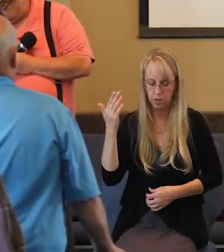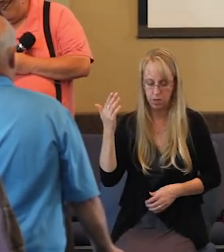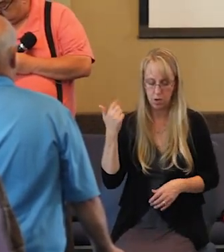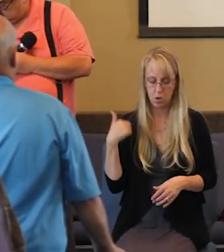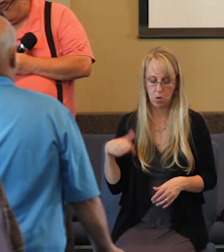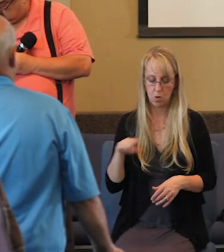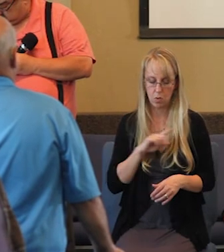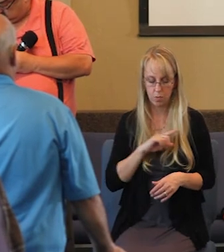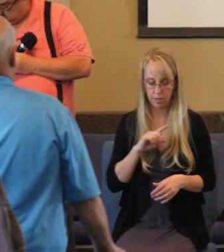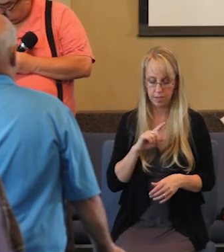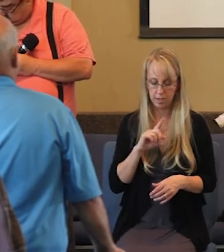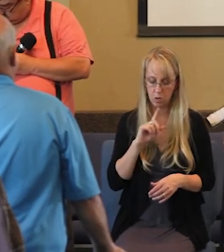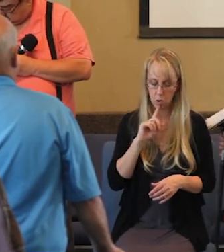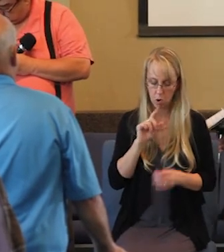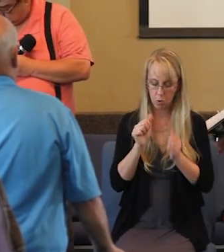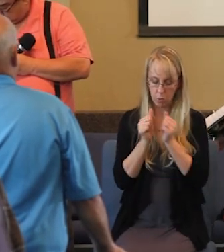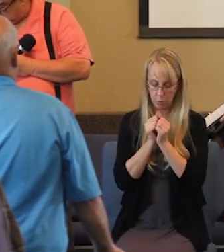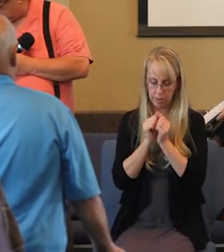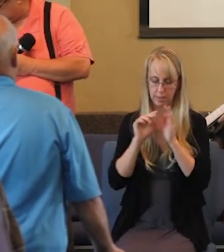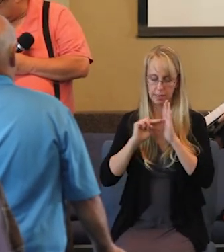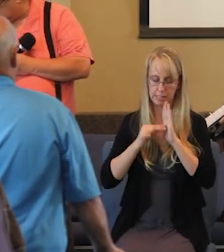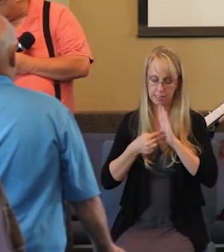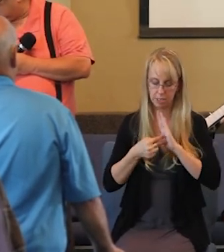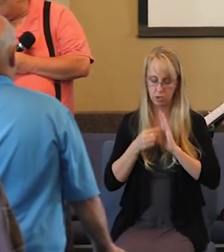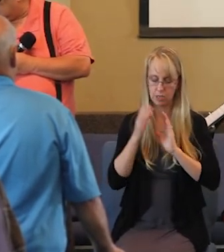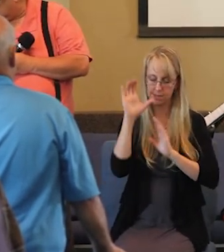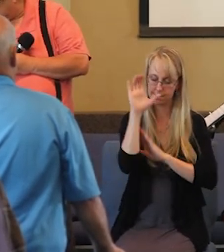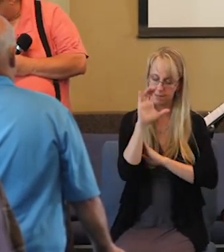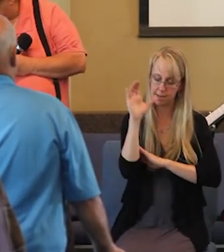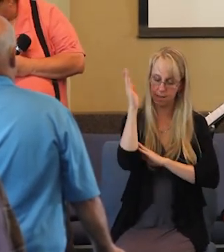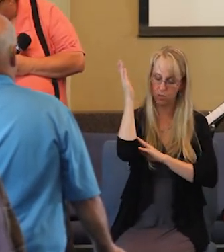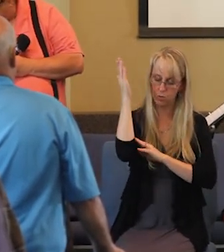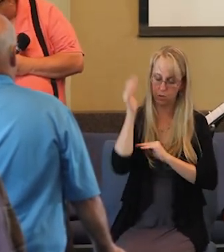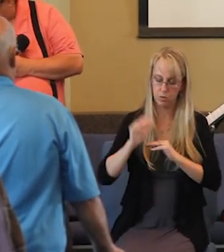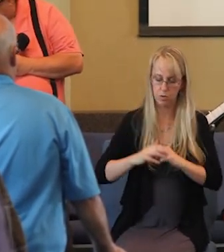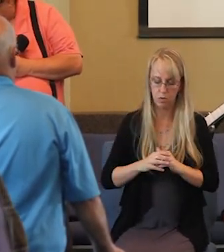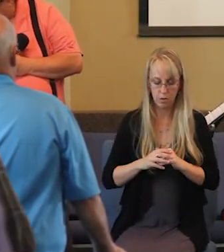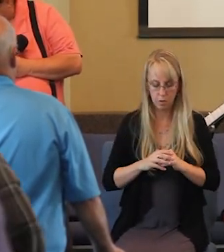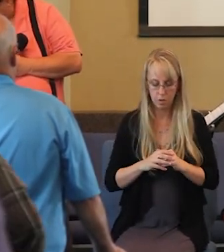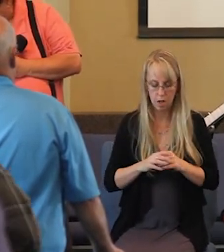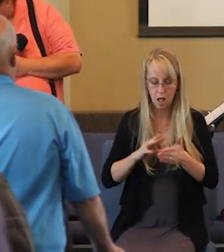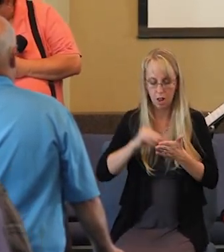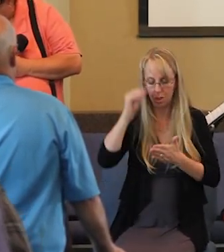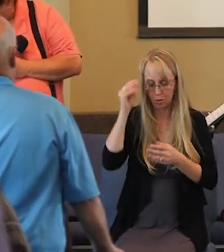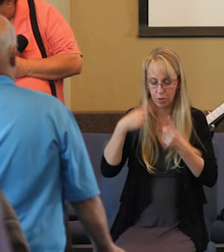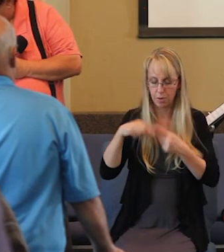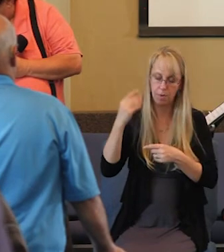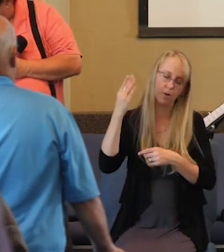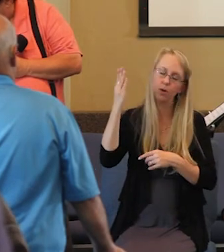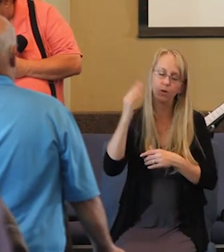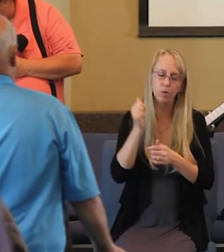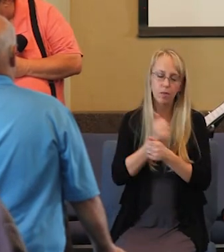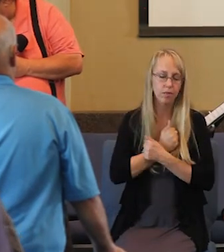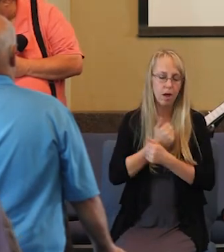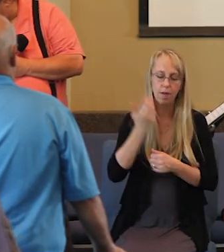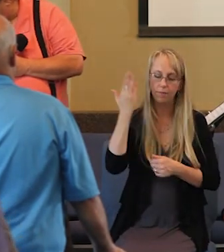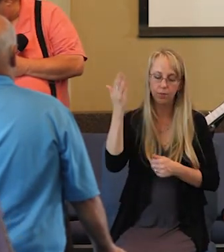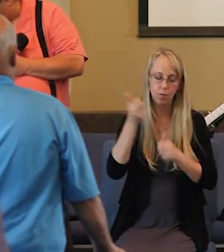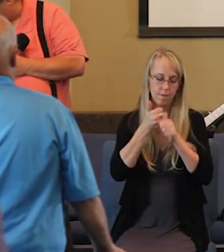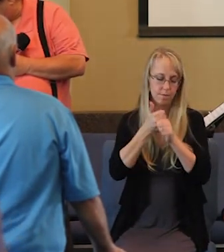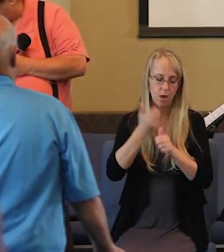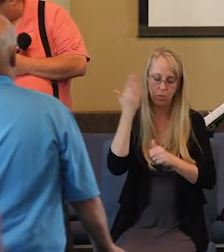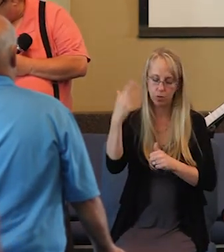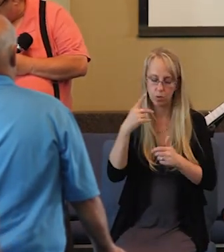with intention, seek you, learn about you, love you, and follow you in